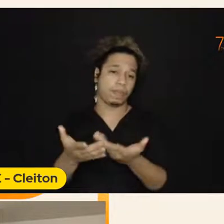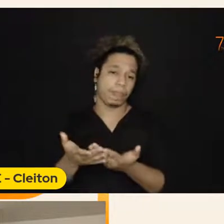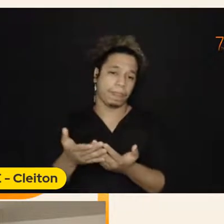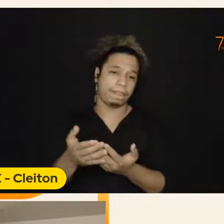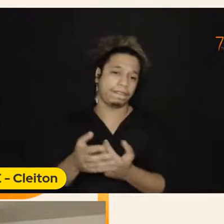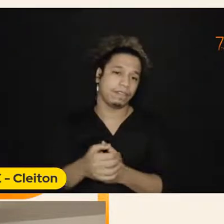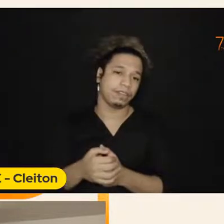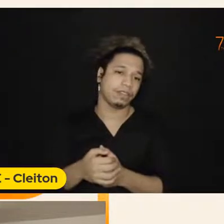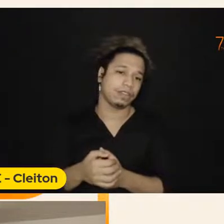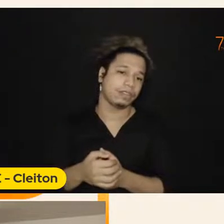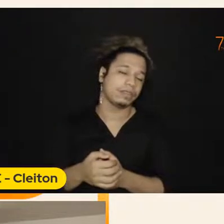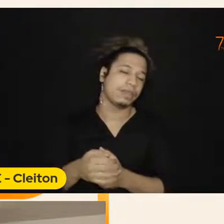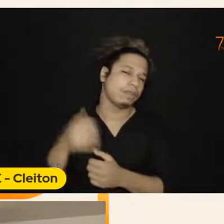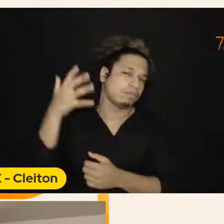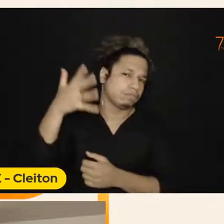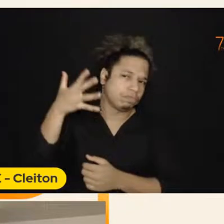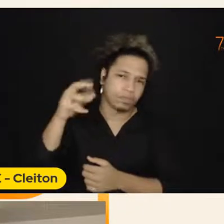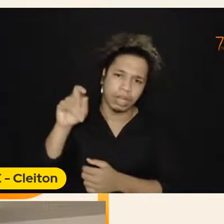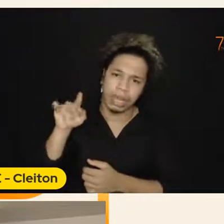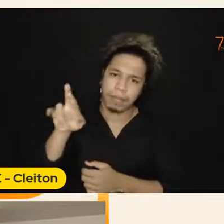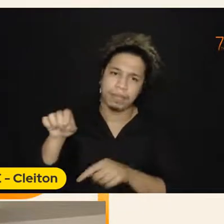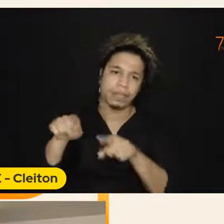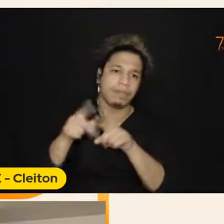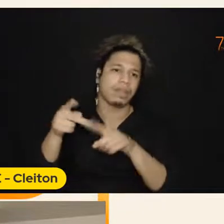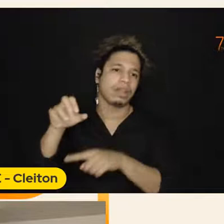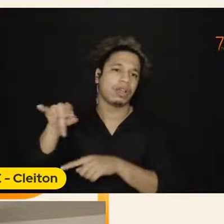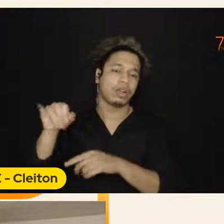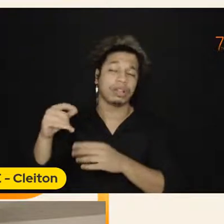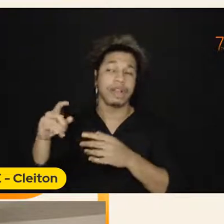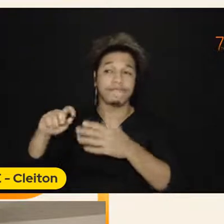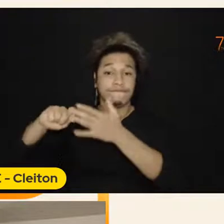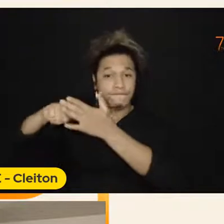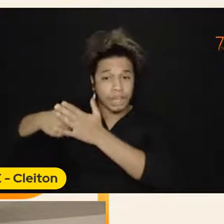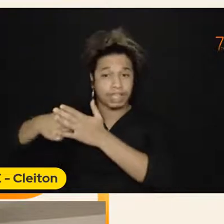Plebis Plenary, they are all closed now, but in the end